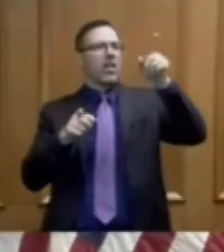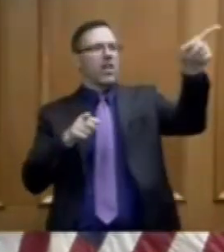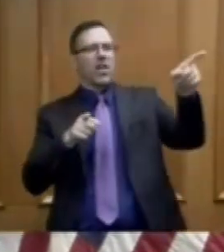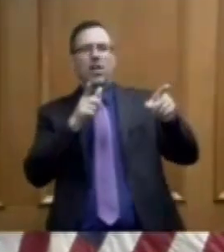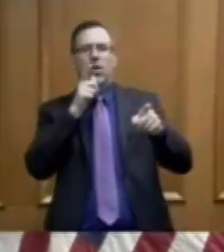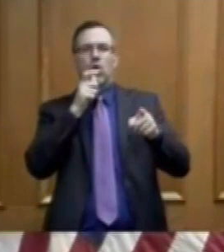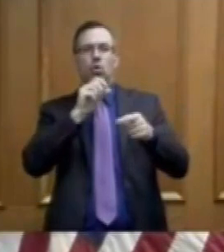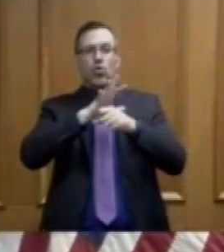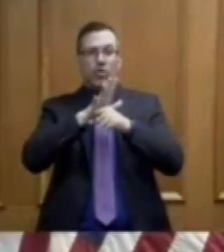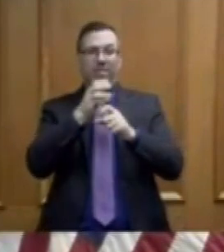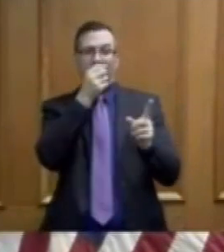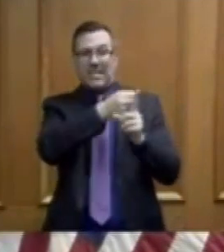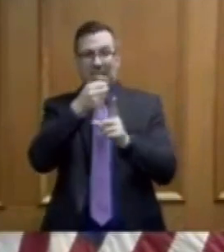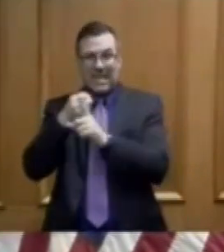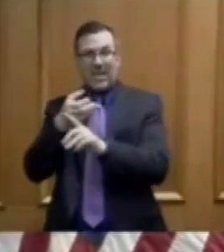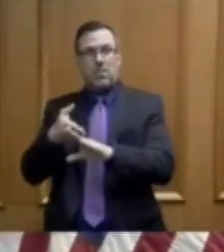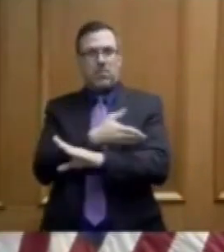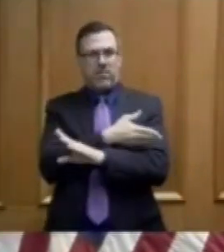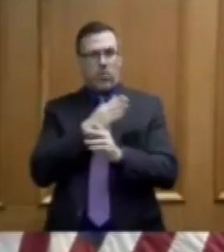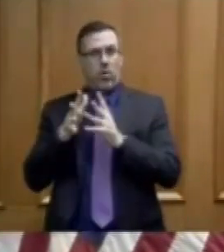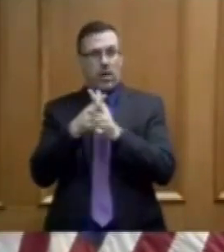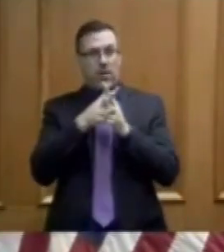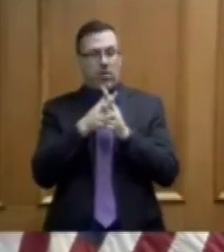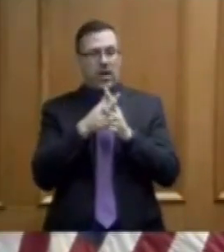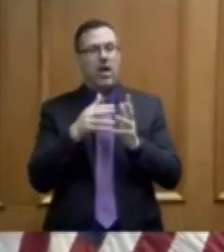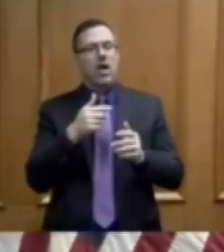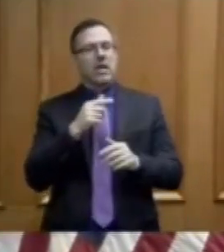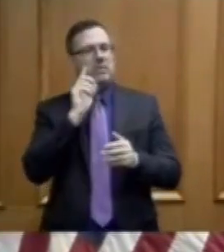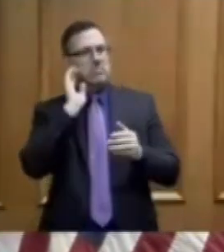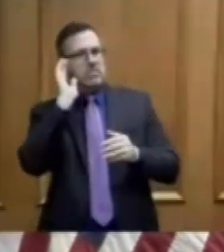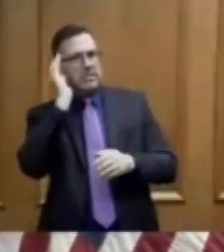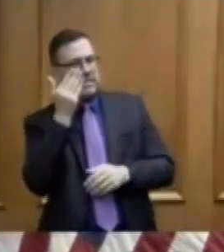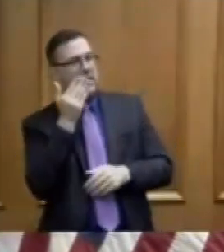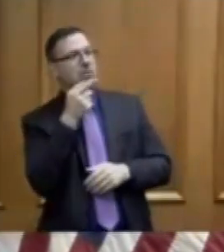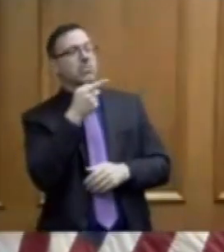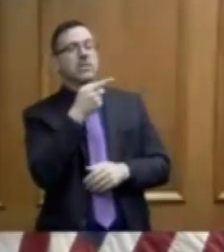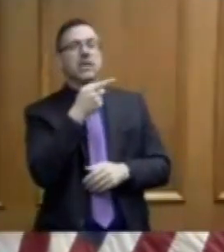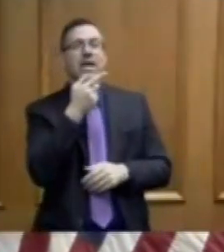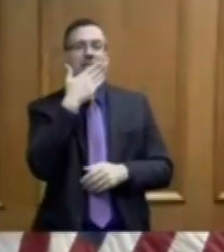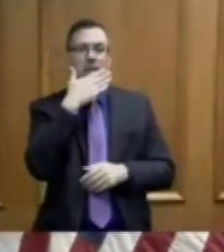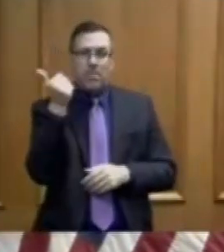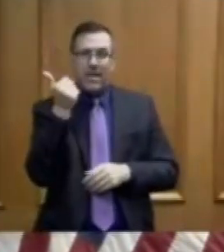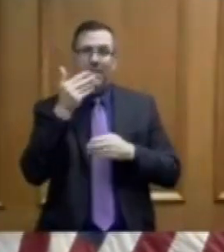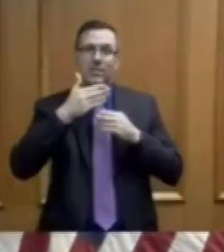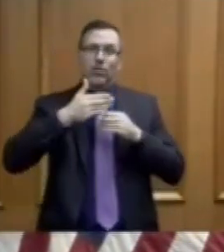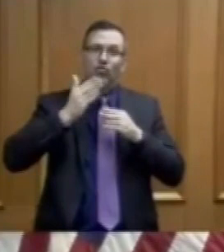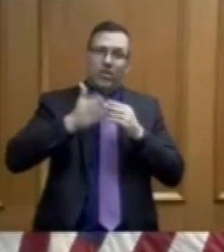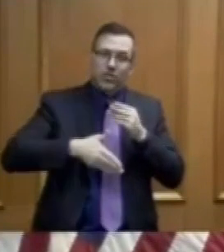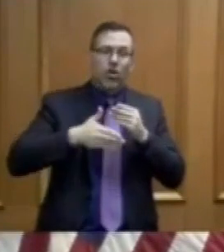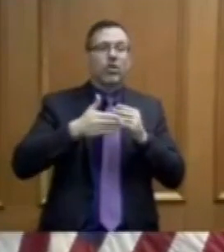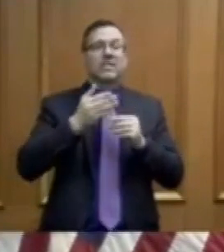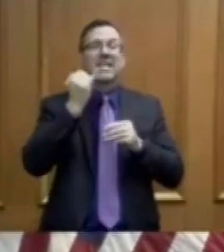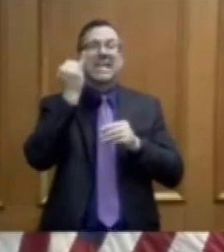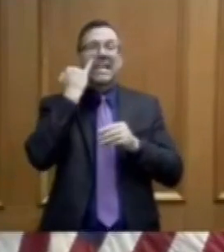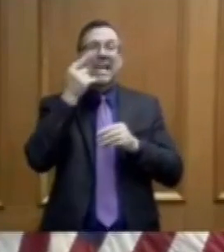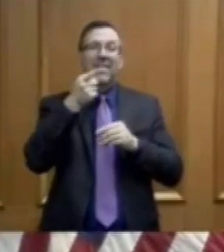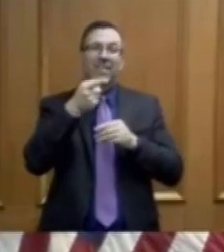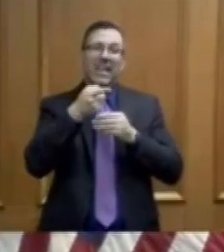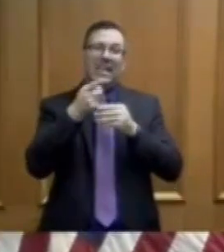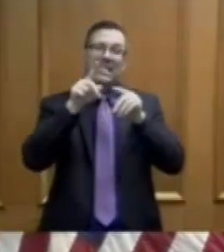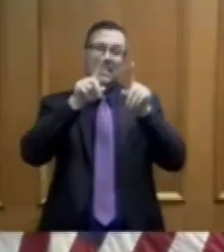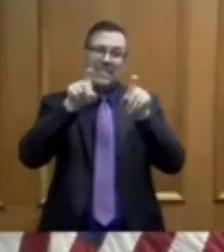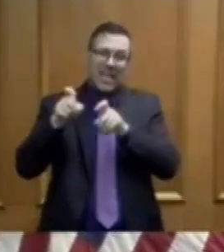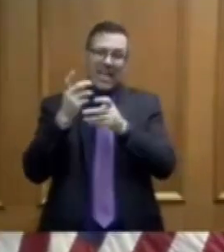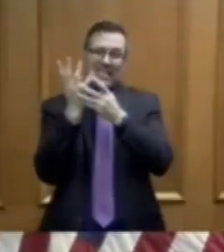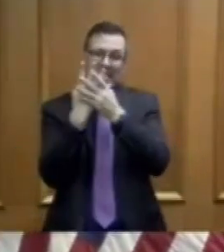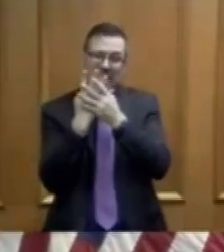ours, that the best results were found in those countries, in those regions of the country that tested at the highest level. So